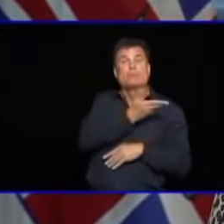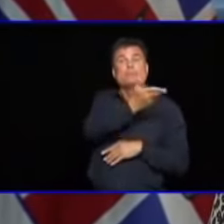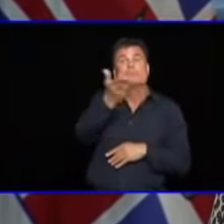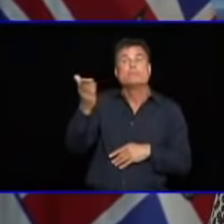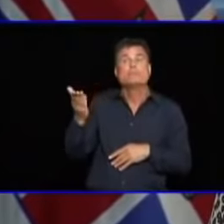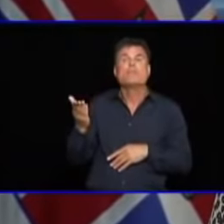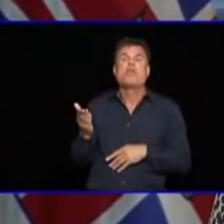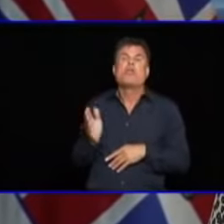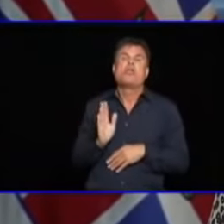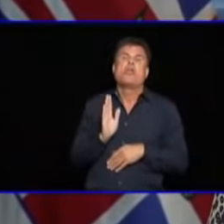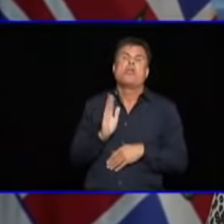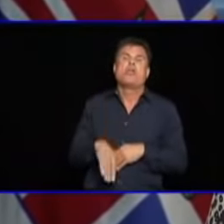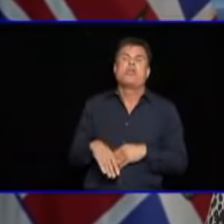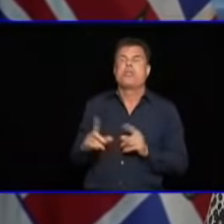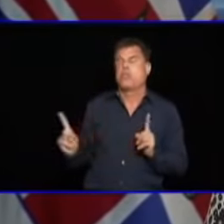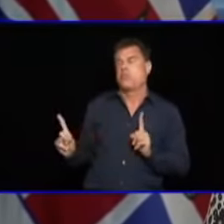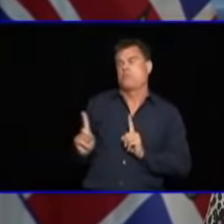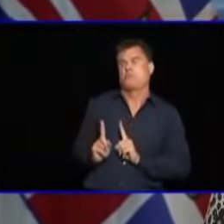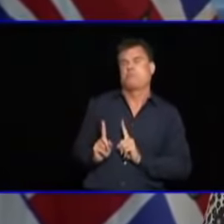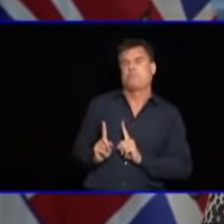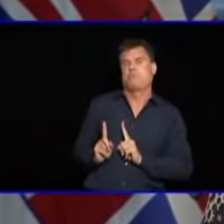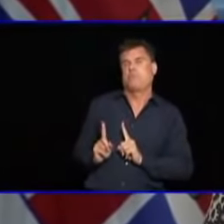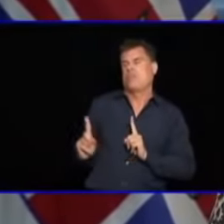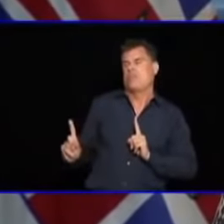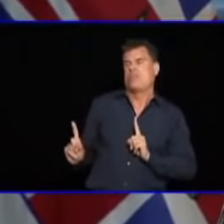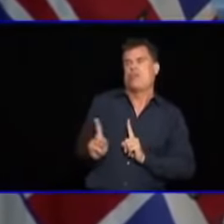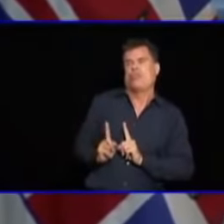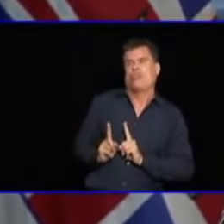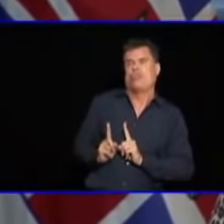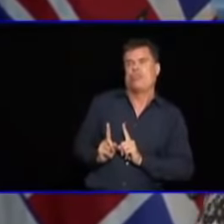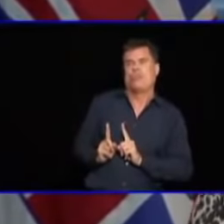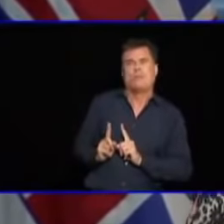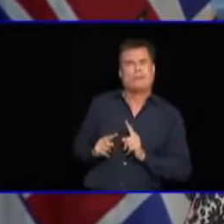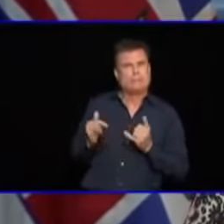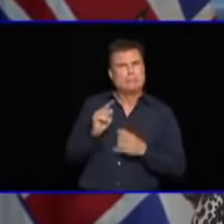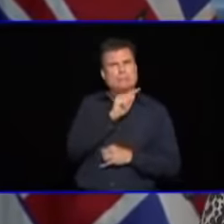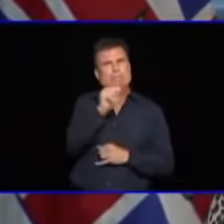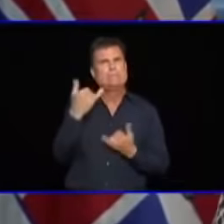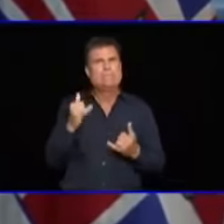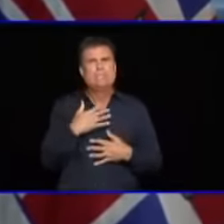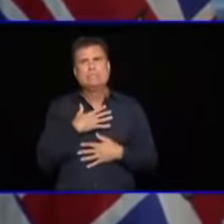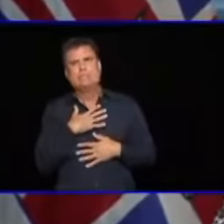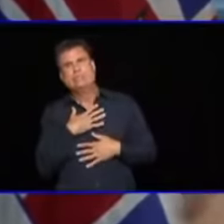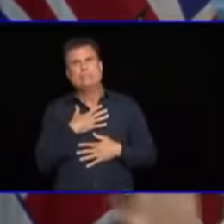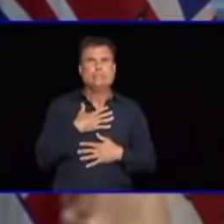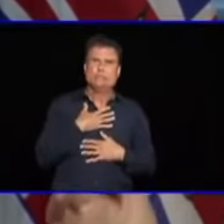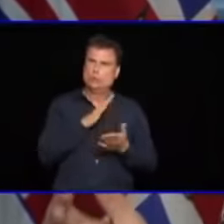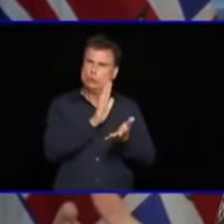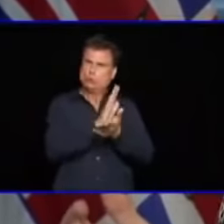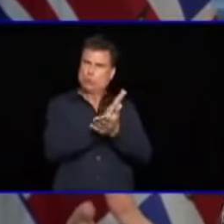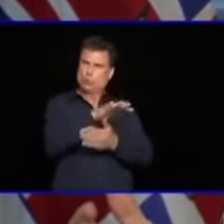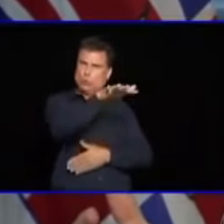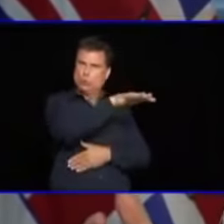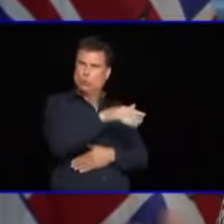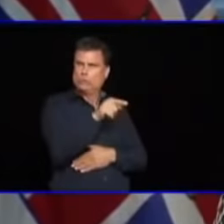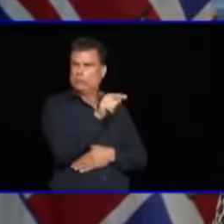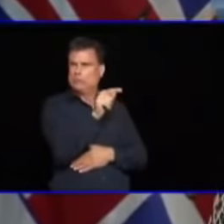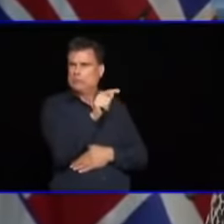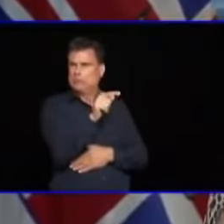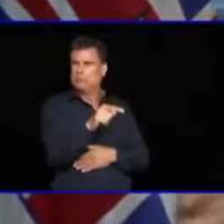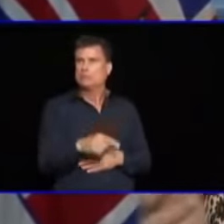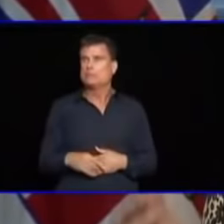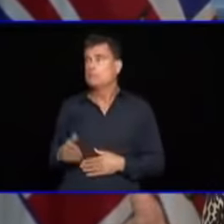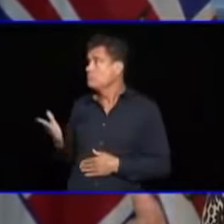especially with lingering concerns around school? Yeah, so I'm not saying it's a gradation. We know